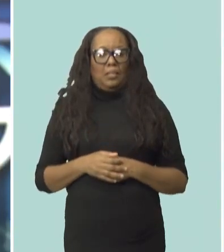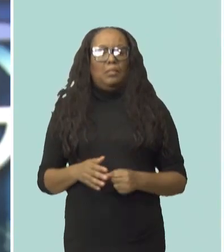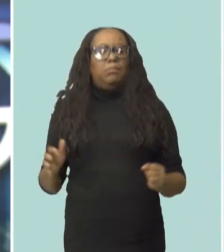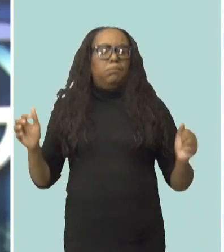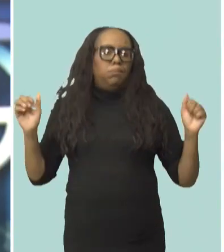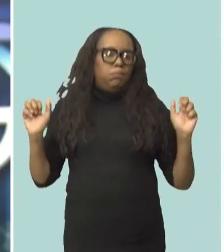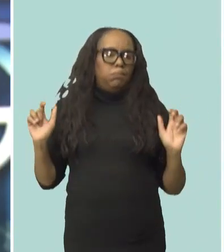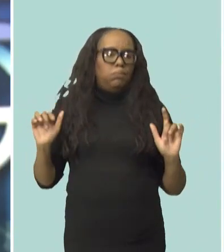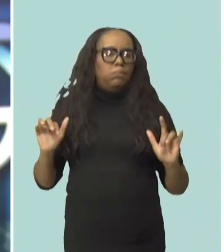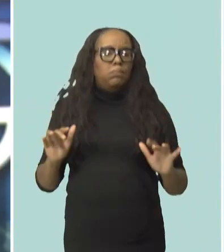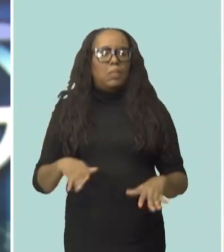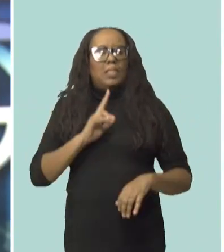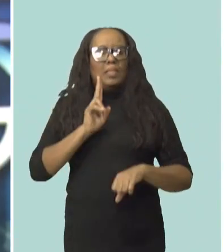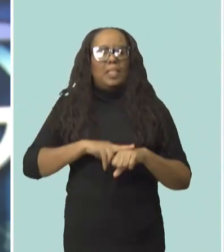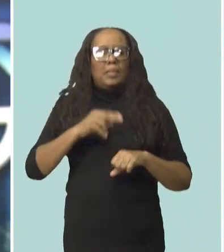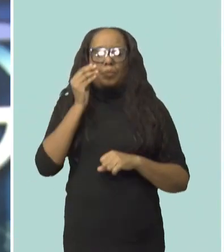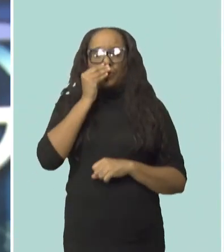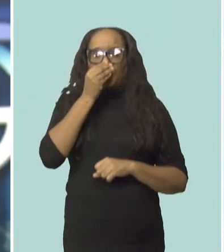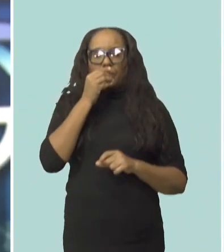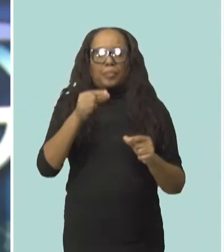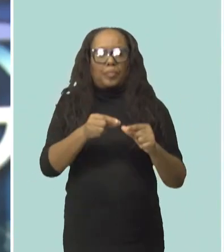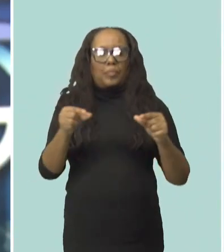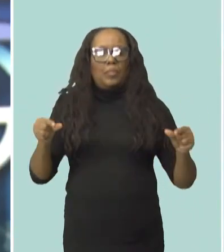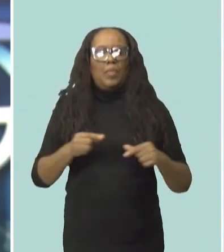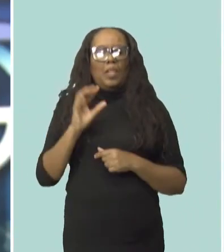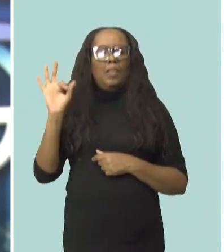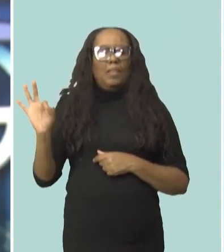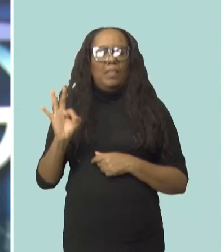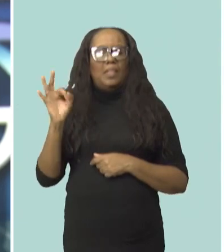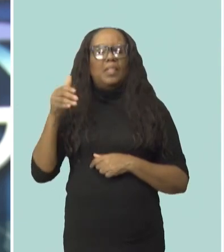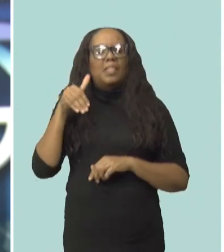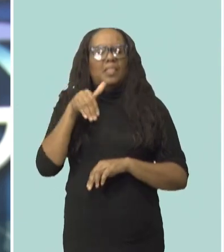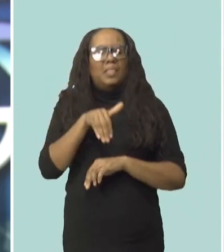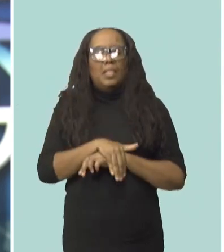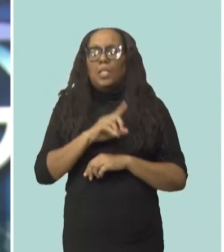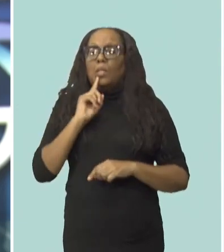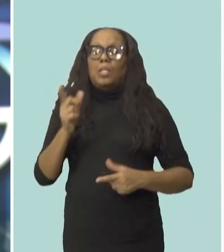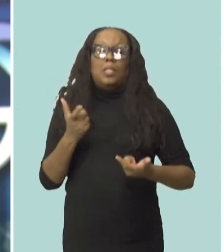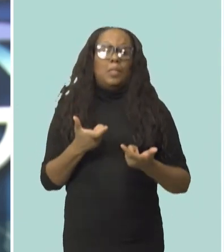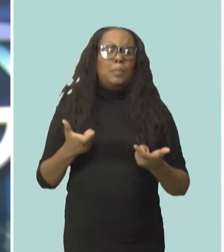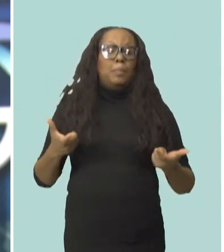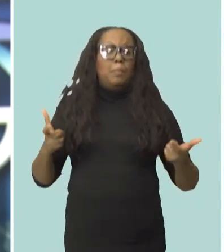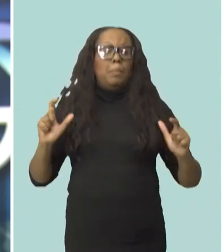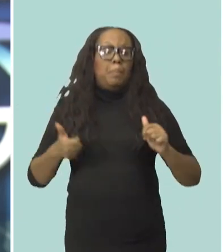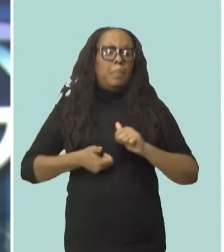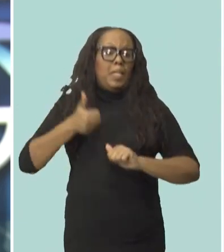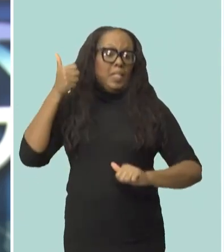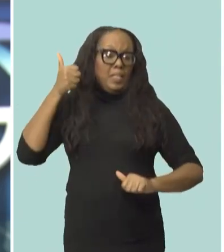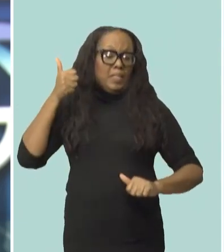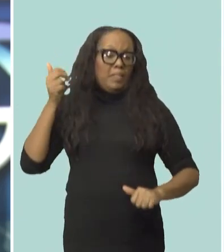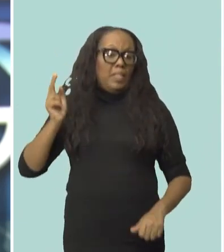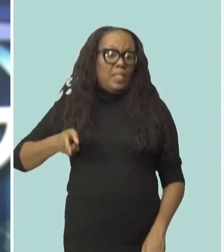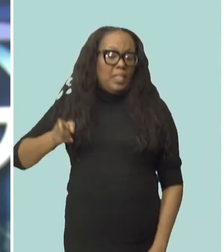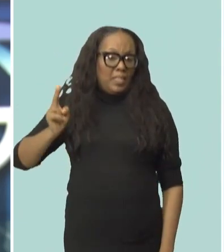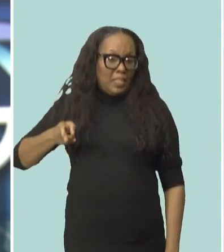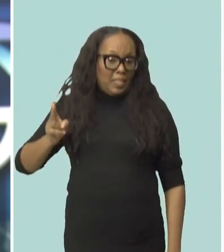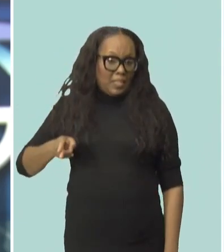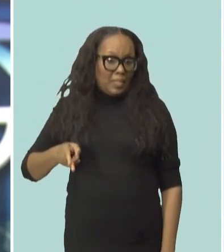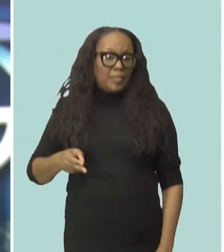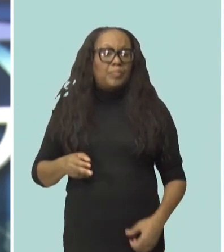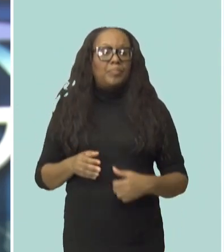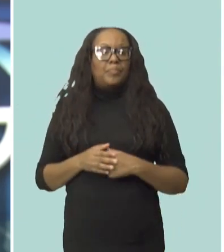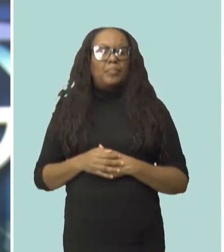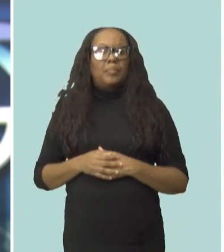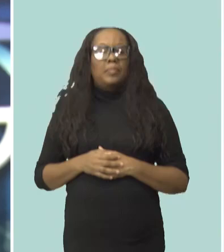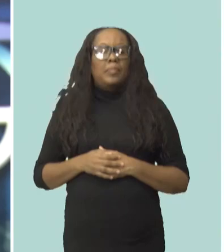The massive crowd that converged at the National Botanical Gardens for Friday night's courtesy garage Pic-O-De-Crop Finals is among the biggest